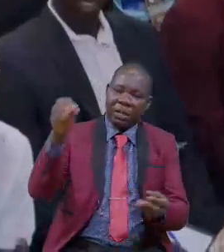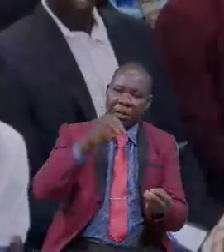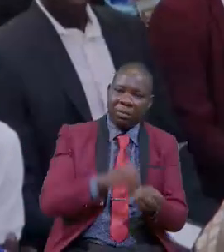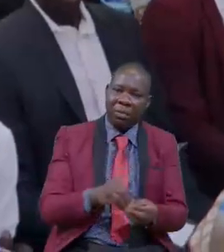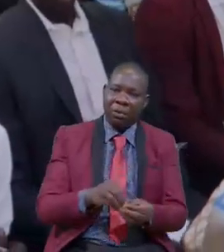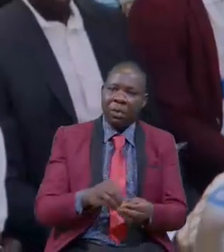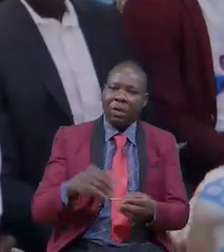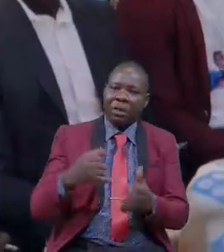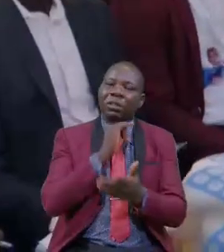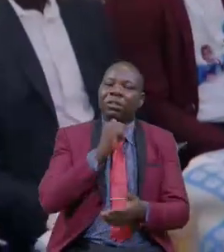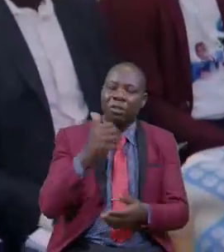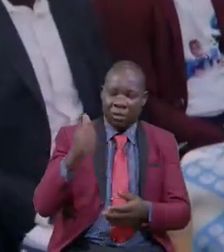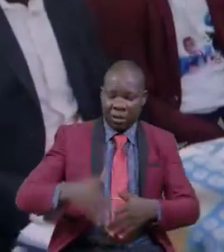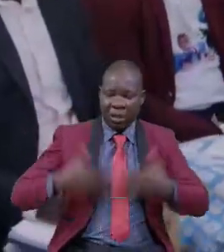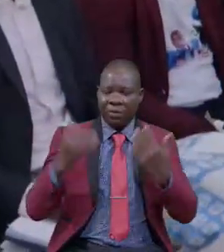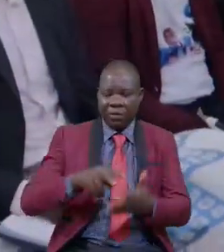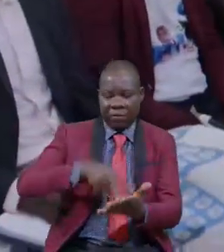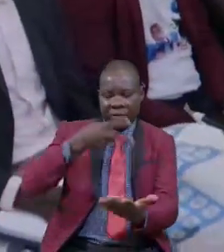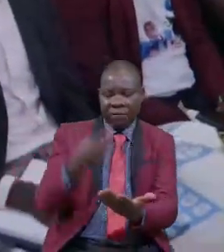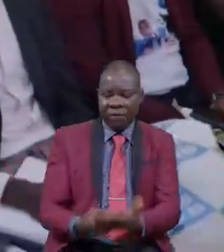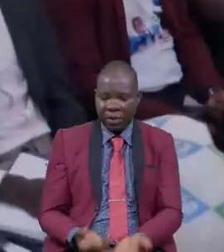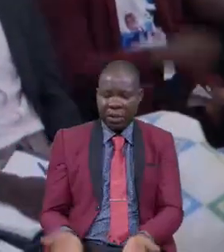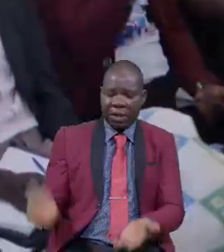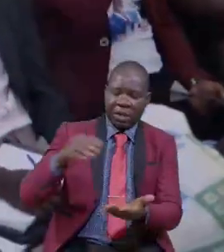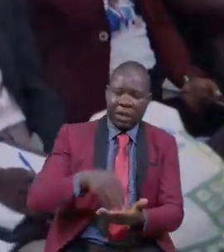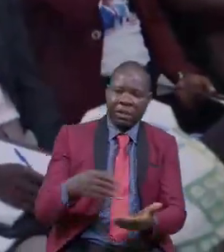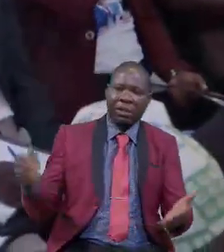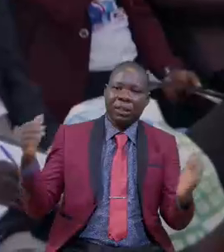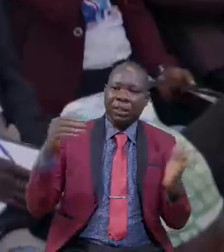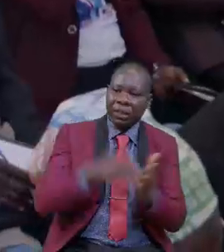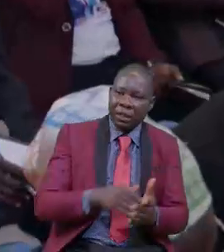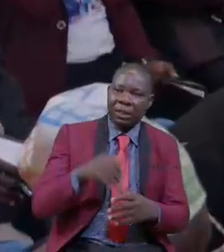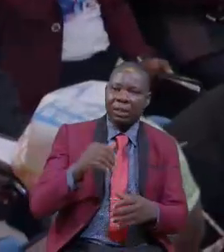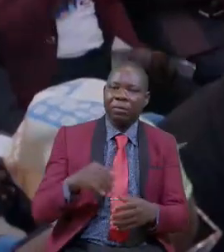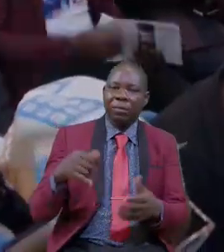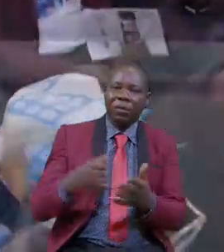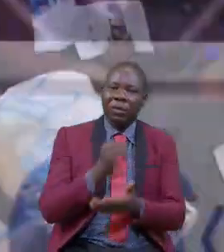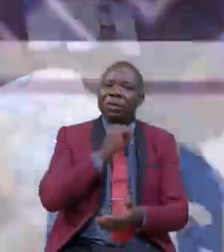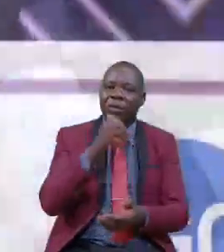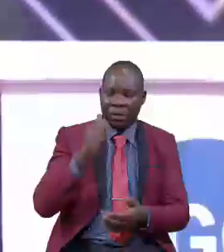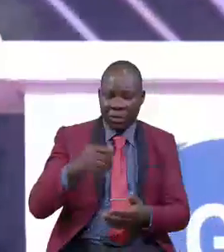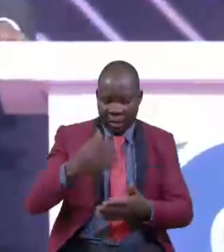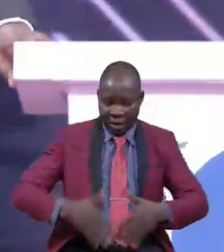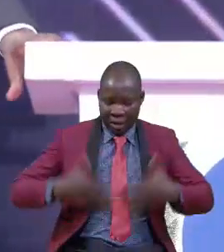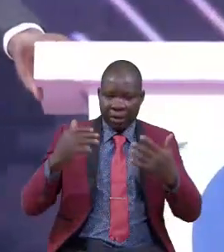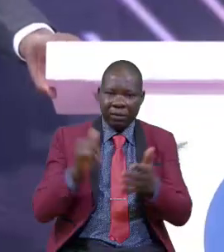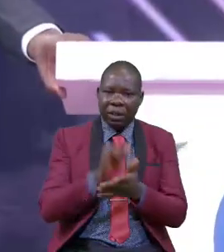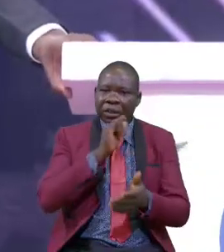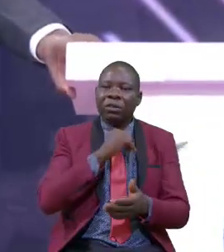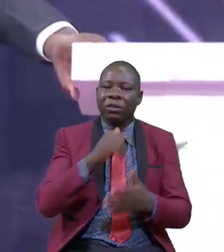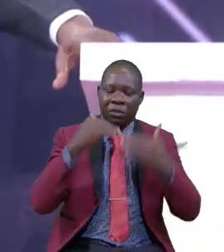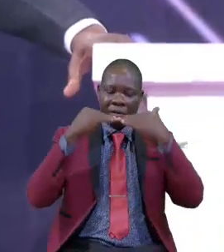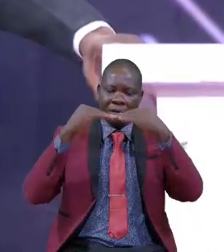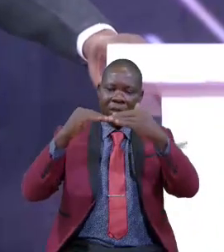falling and rising anymore. It's not a life that is substandard to the saints, to